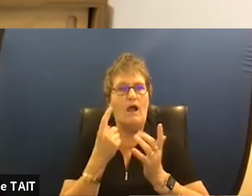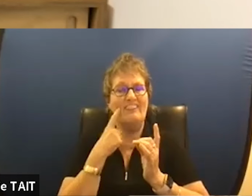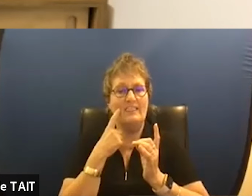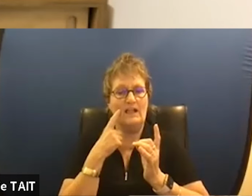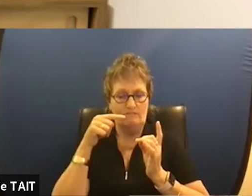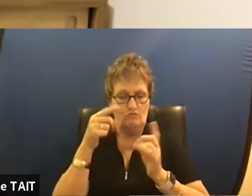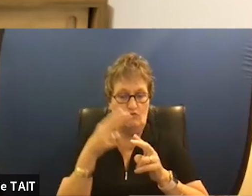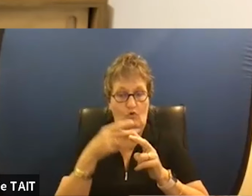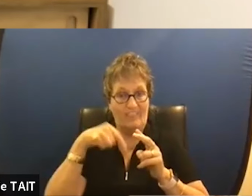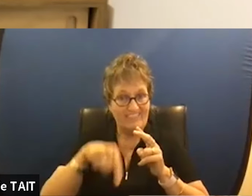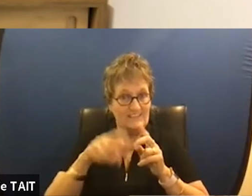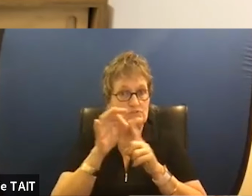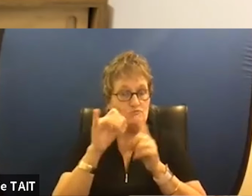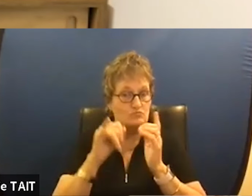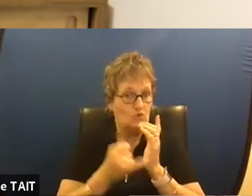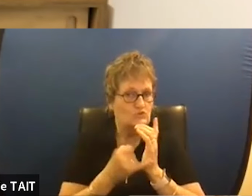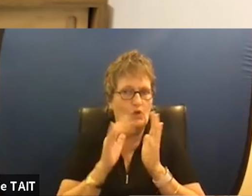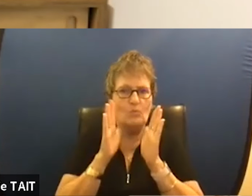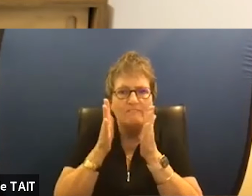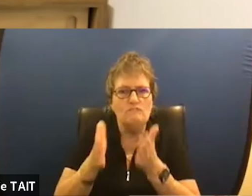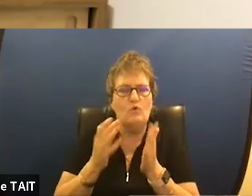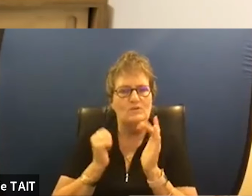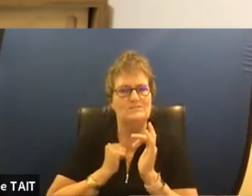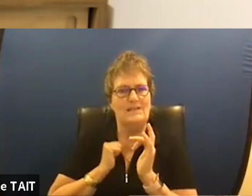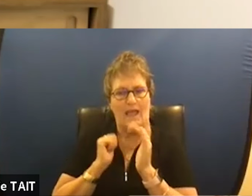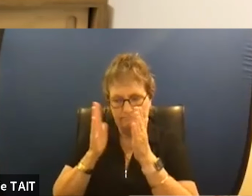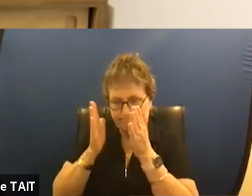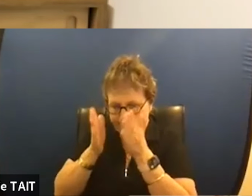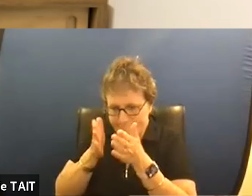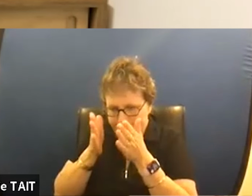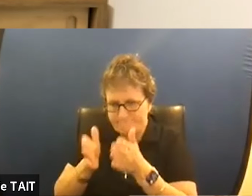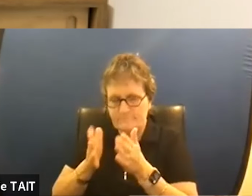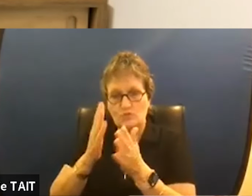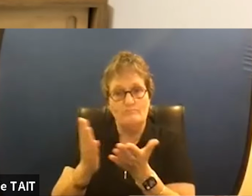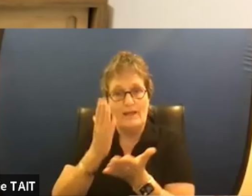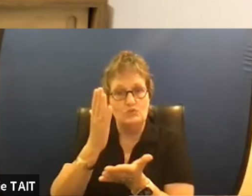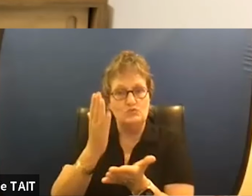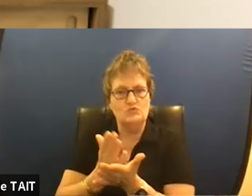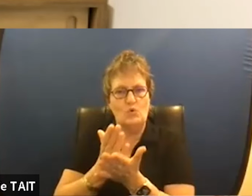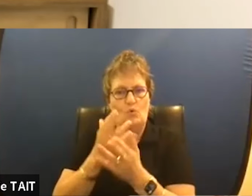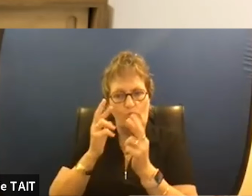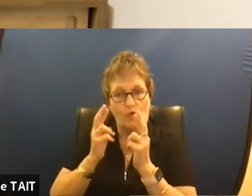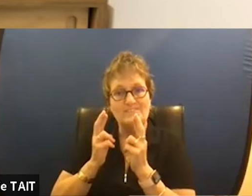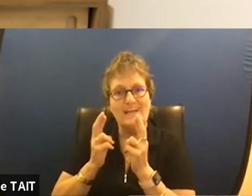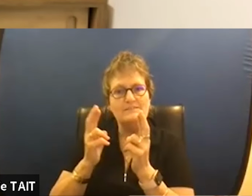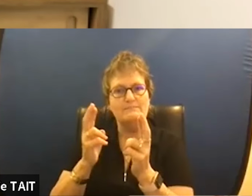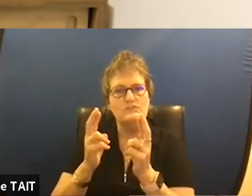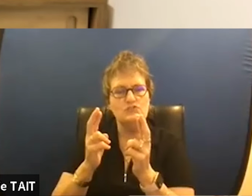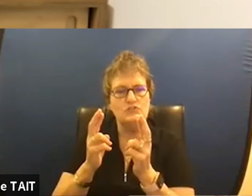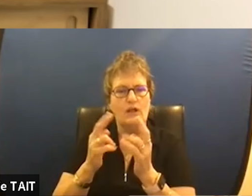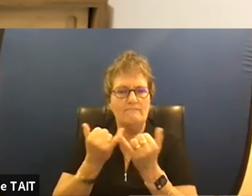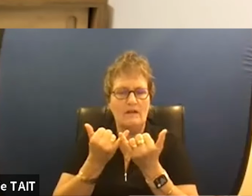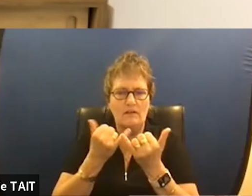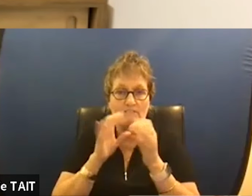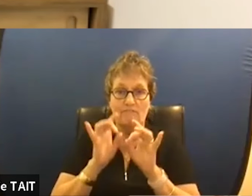where focusing a lot of our attention is making sure that those expectations are laid out in a really clear,